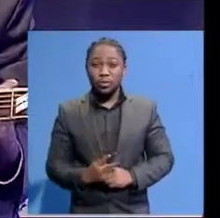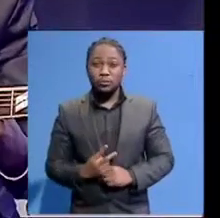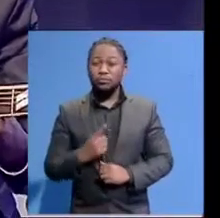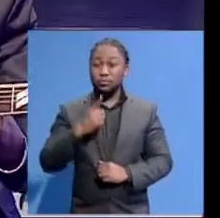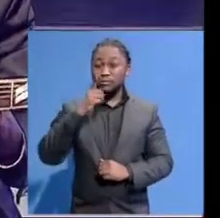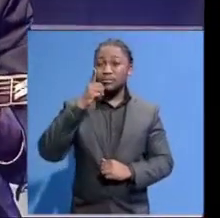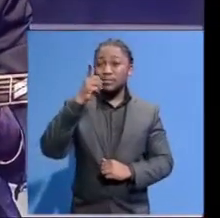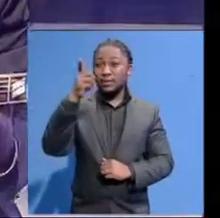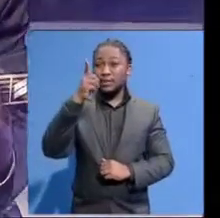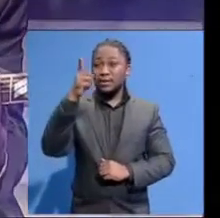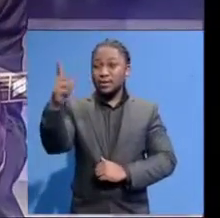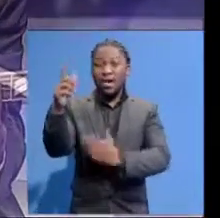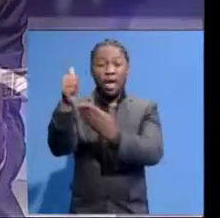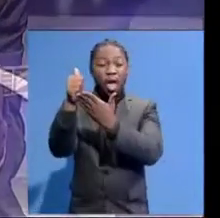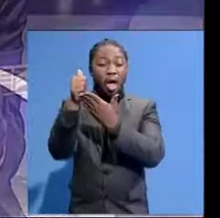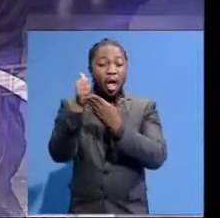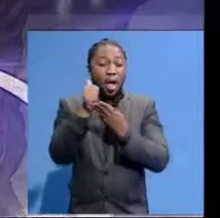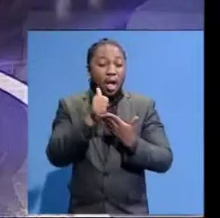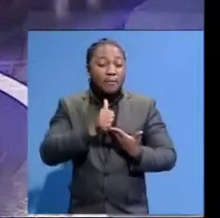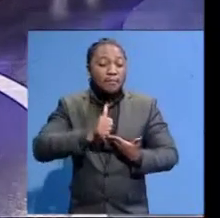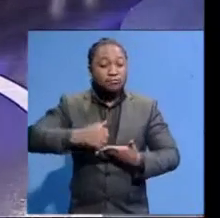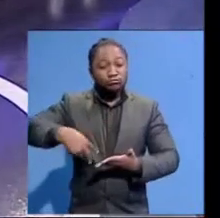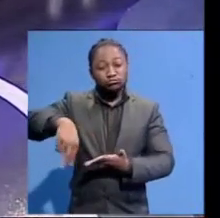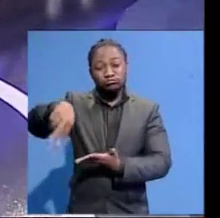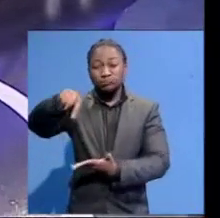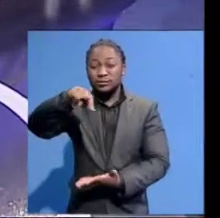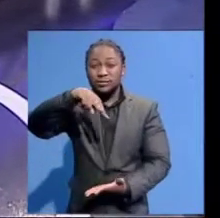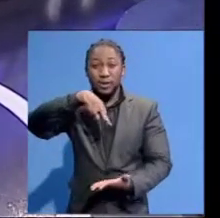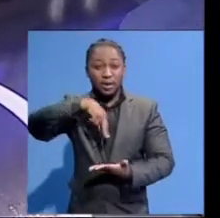Would you help me stand